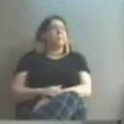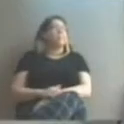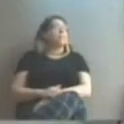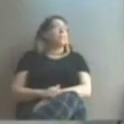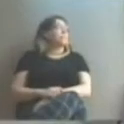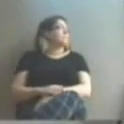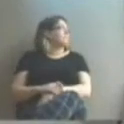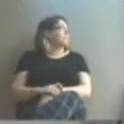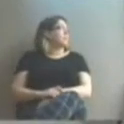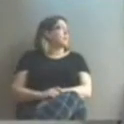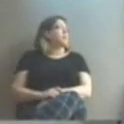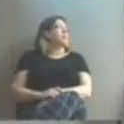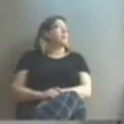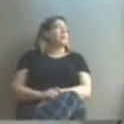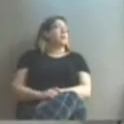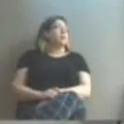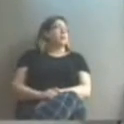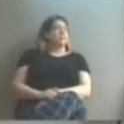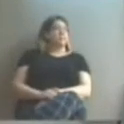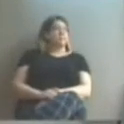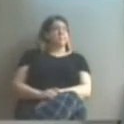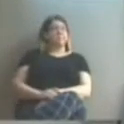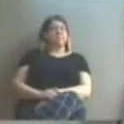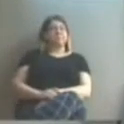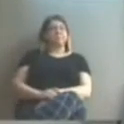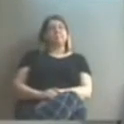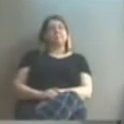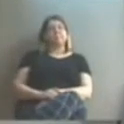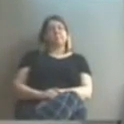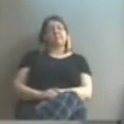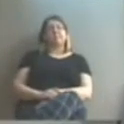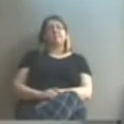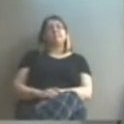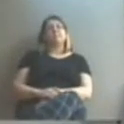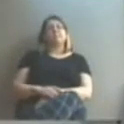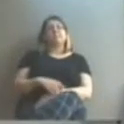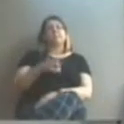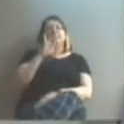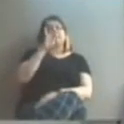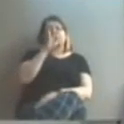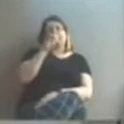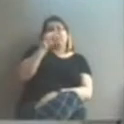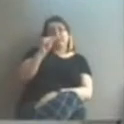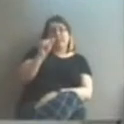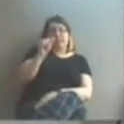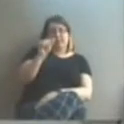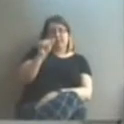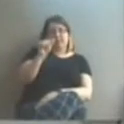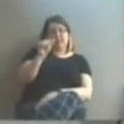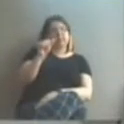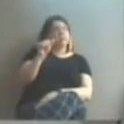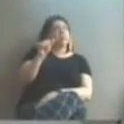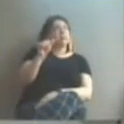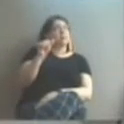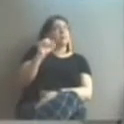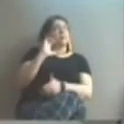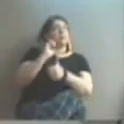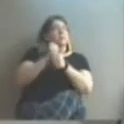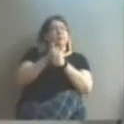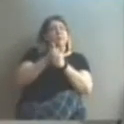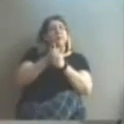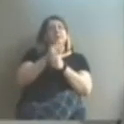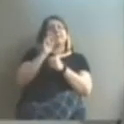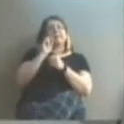this time, I'm going to move the item, informational items, which is item 8. And we're going to start with item 8A, which is an update to